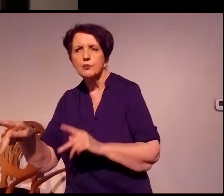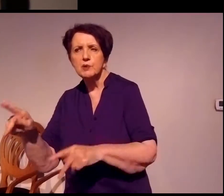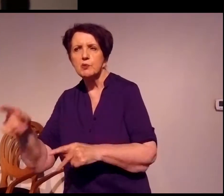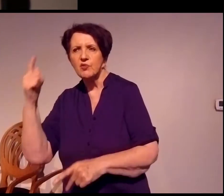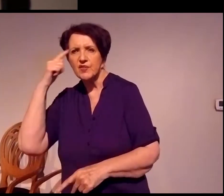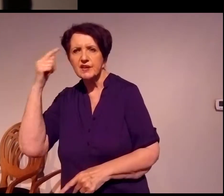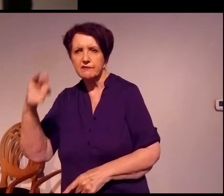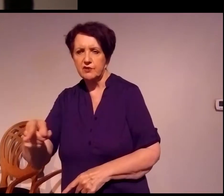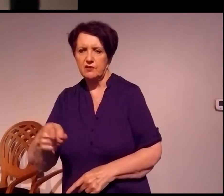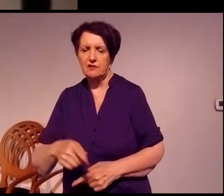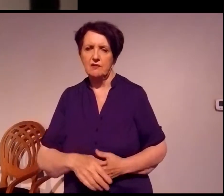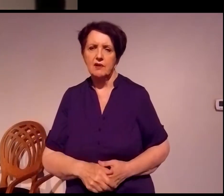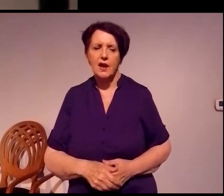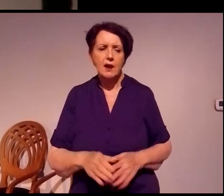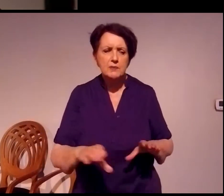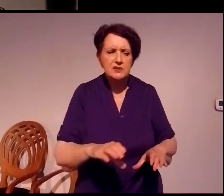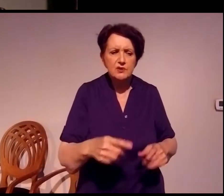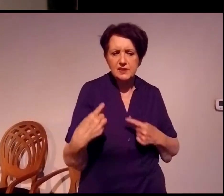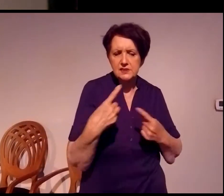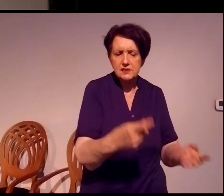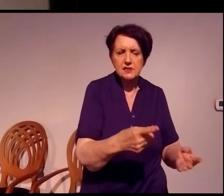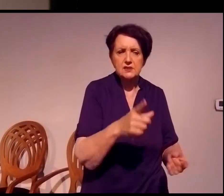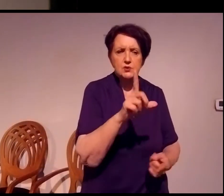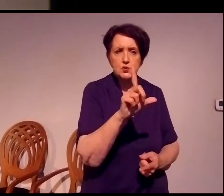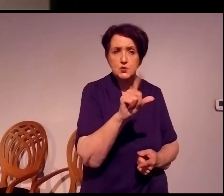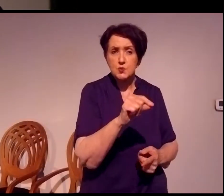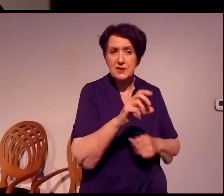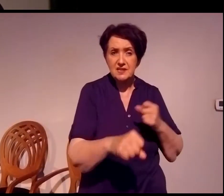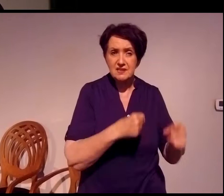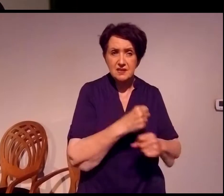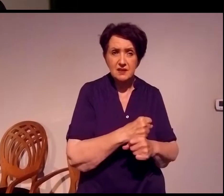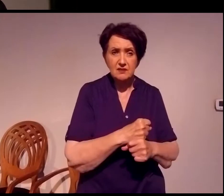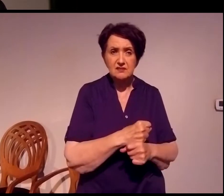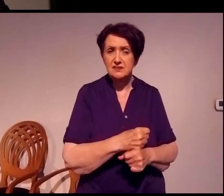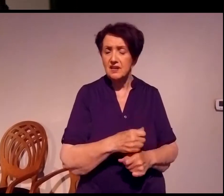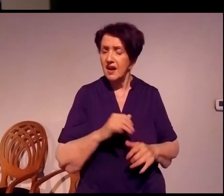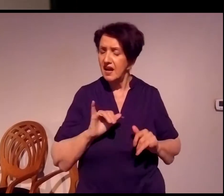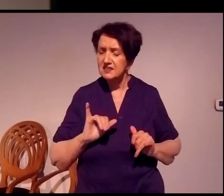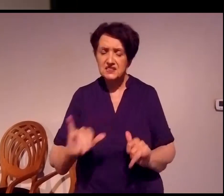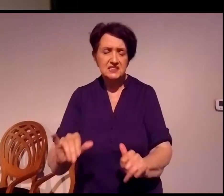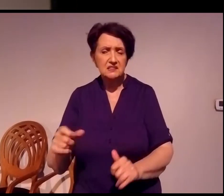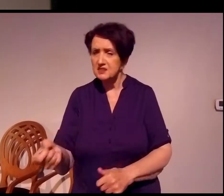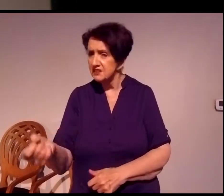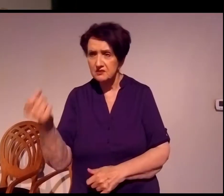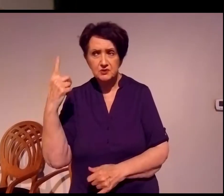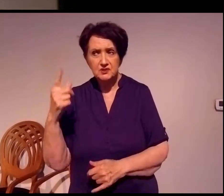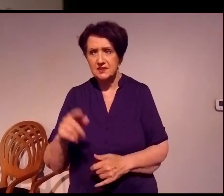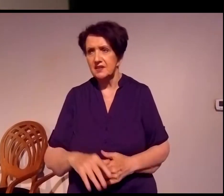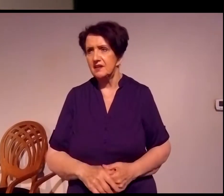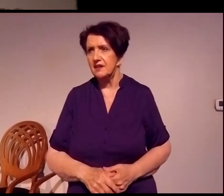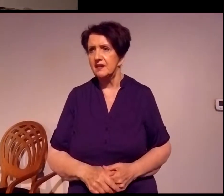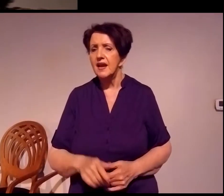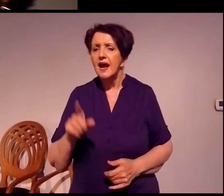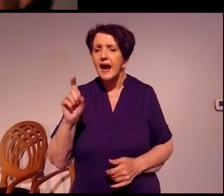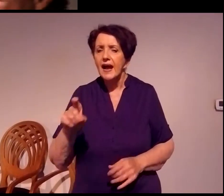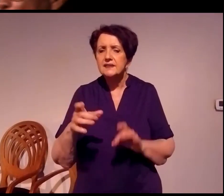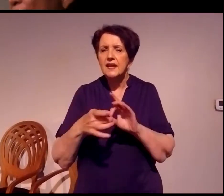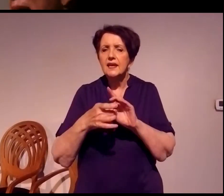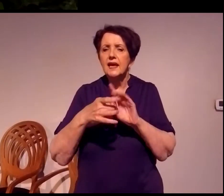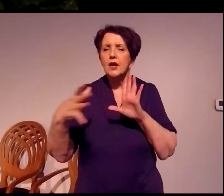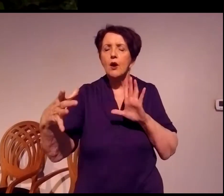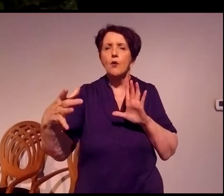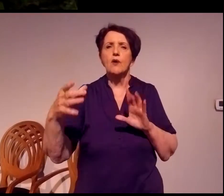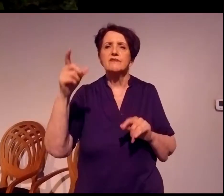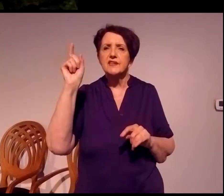I've been doing this for 20-some years and I still didn't get it. I had to let go of the need